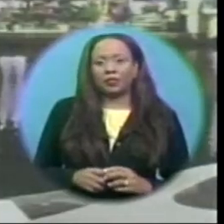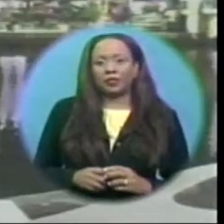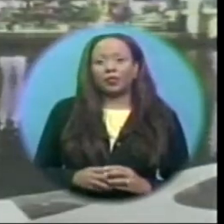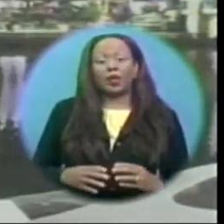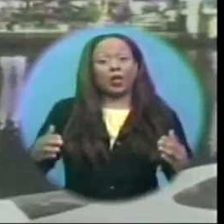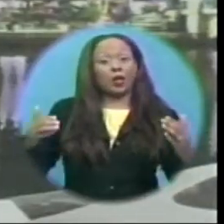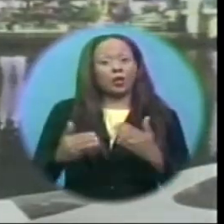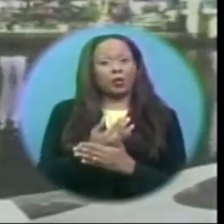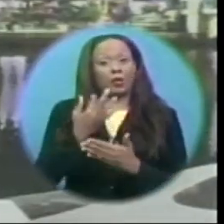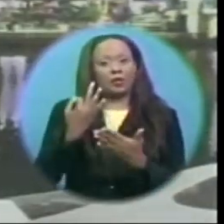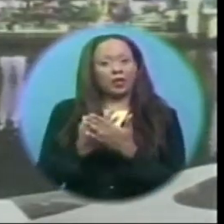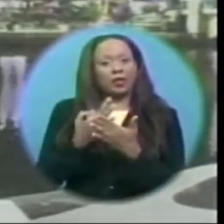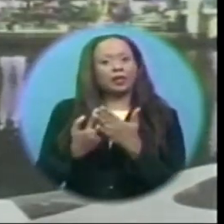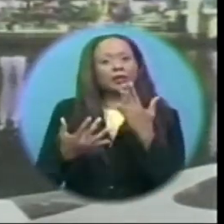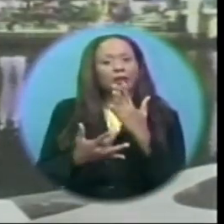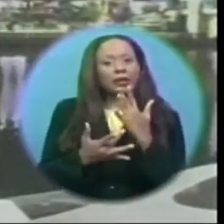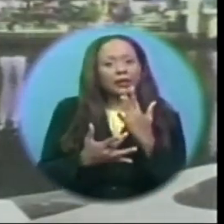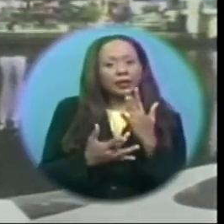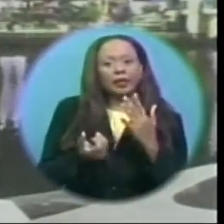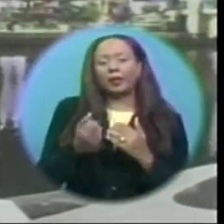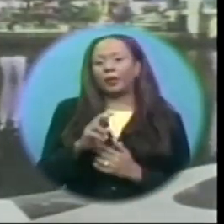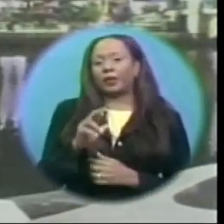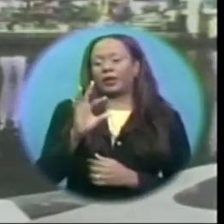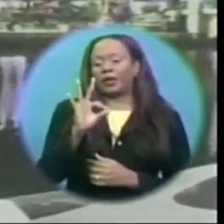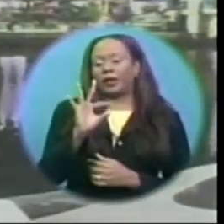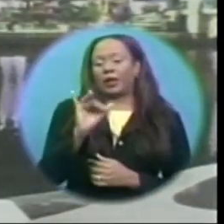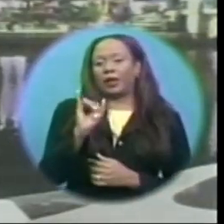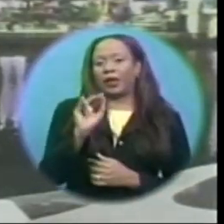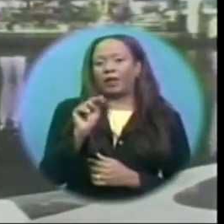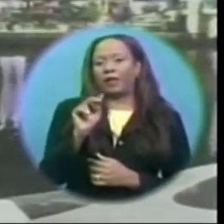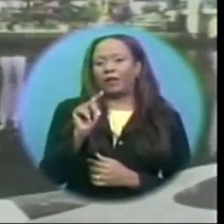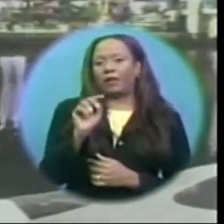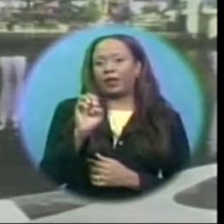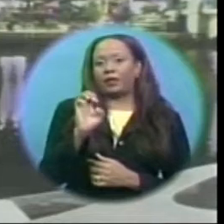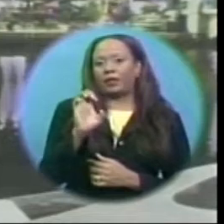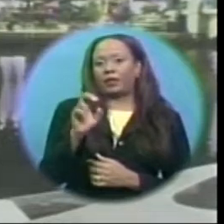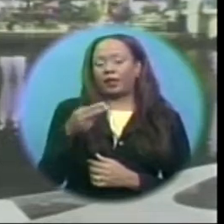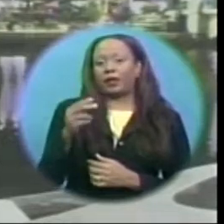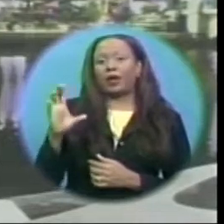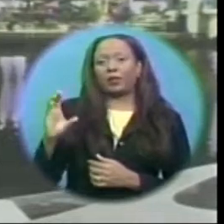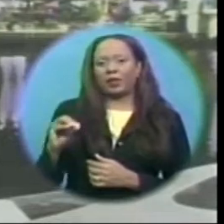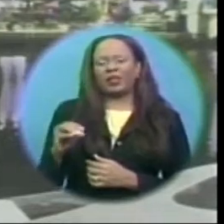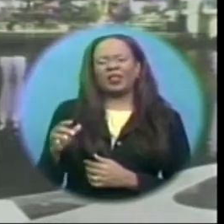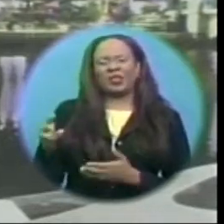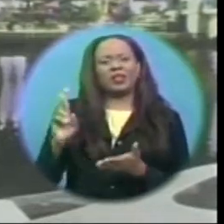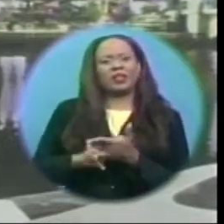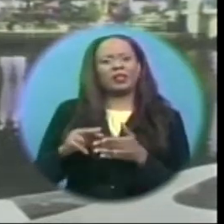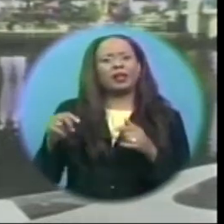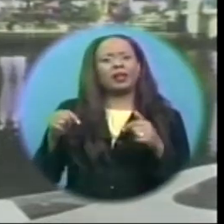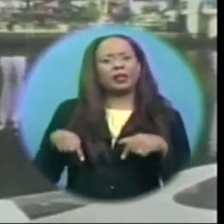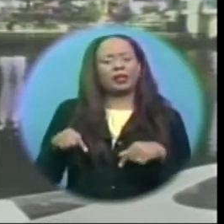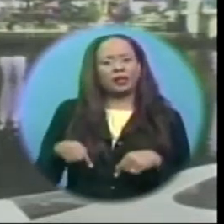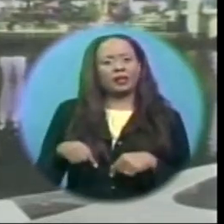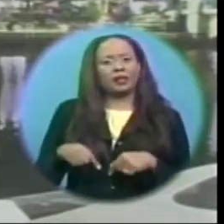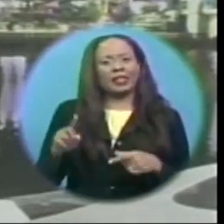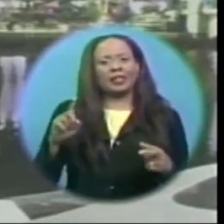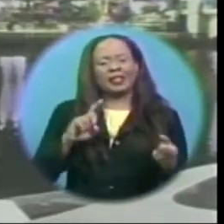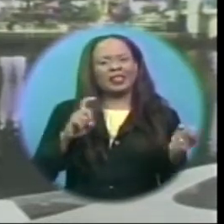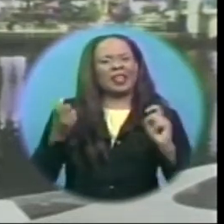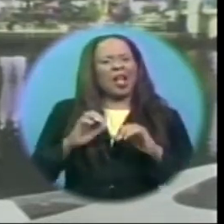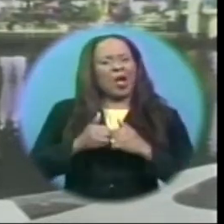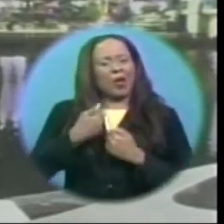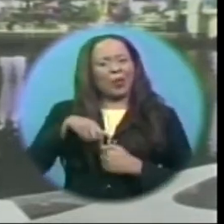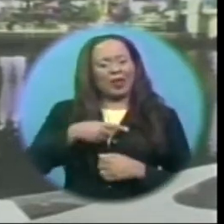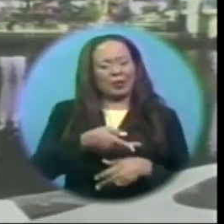A new financial technology or fintech company registered in Barbados is changing the way borrowing and lending is done here.